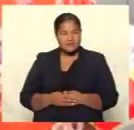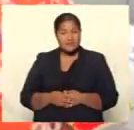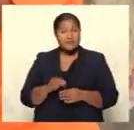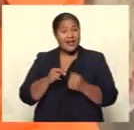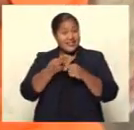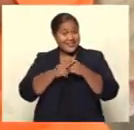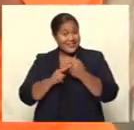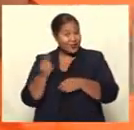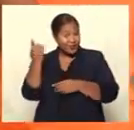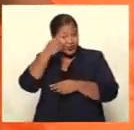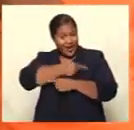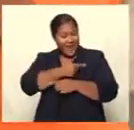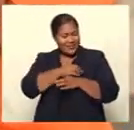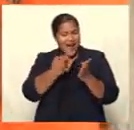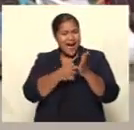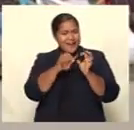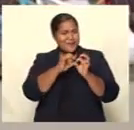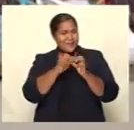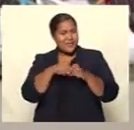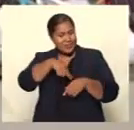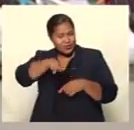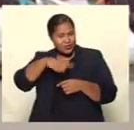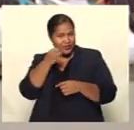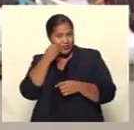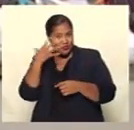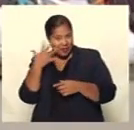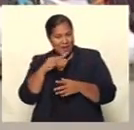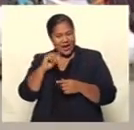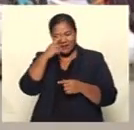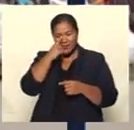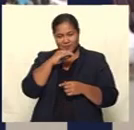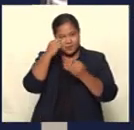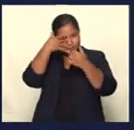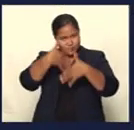In the news tonight, RB Patel Suva shoppers to be screened.